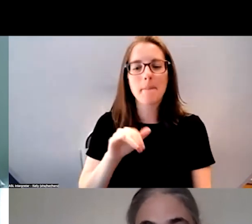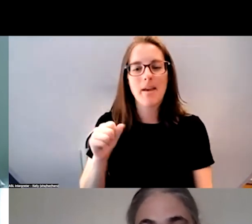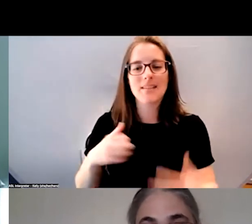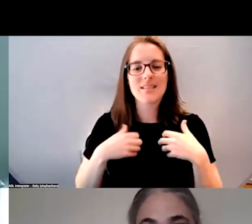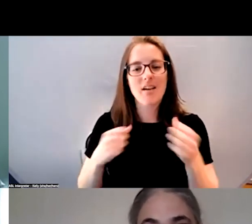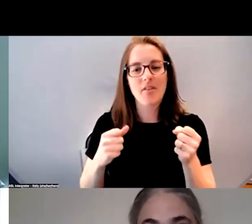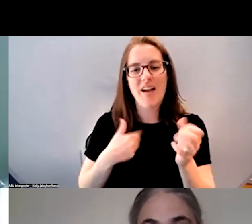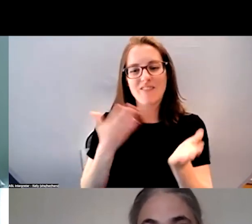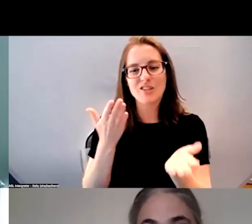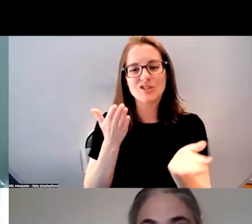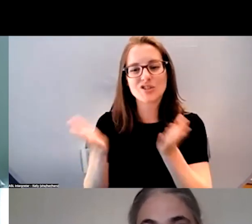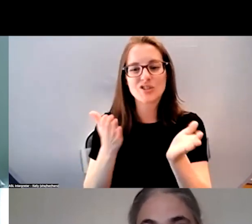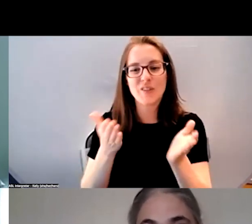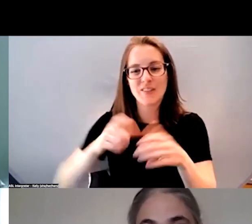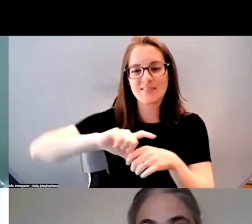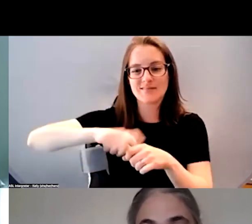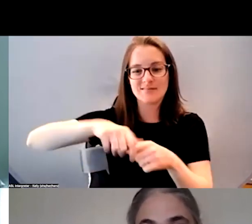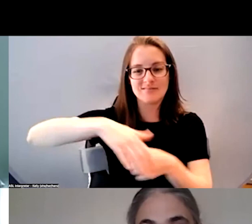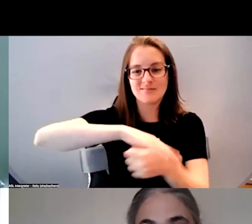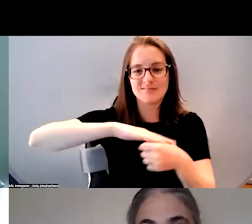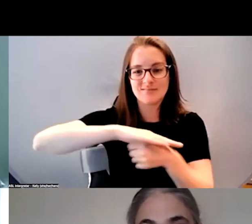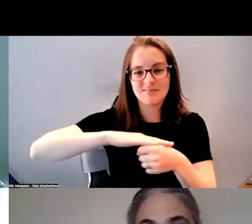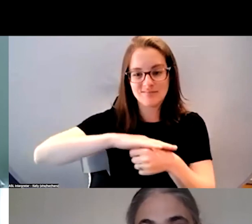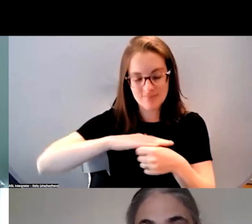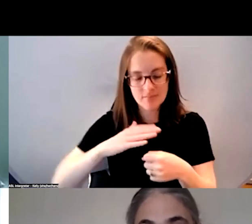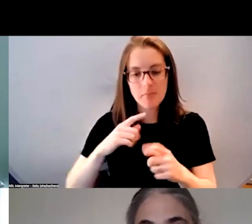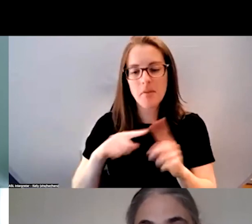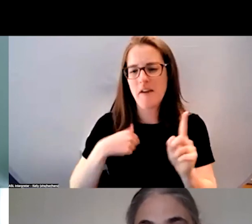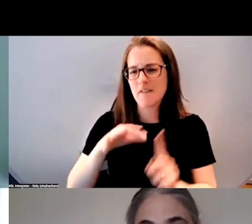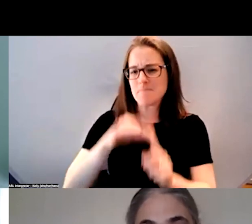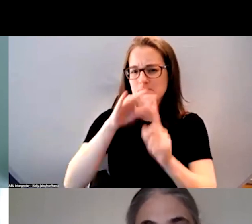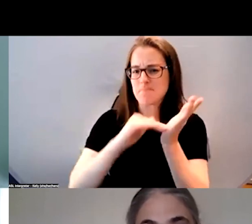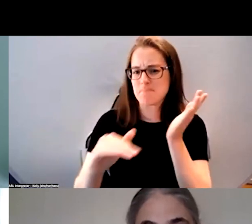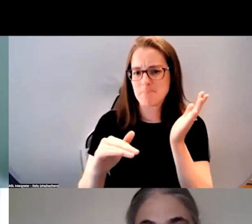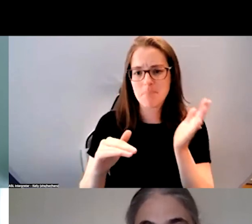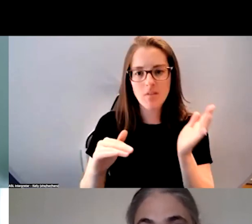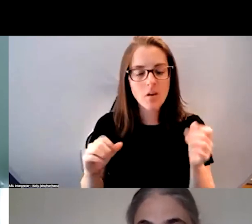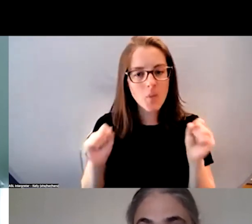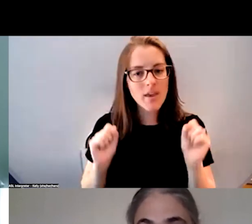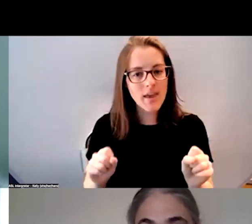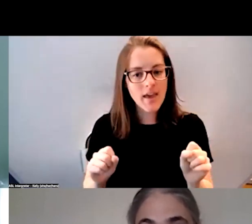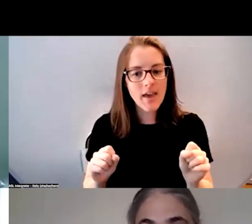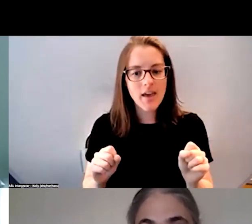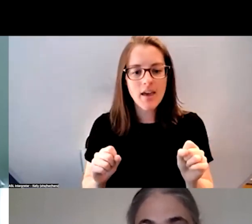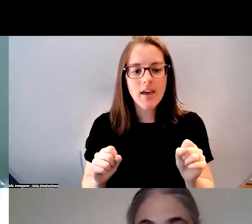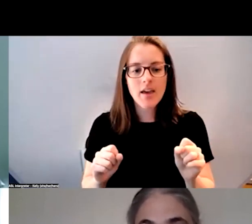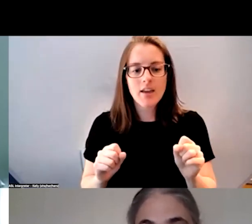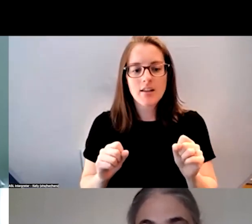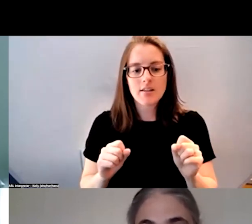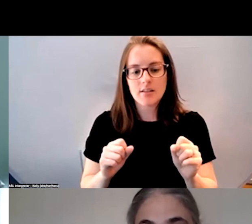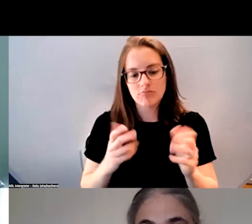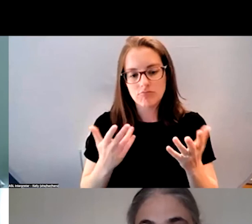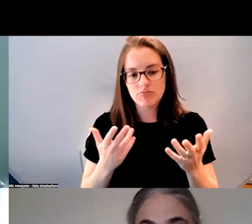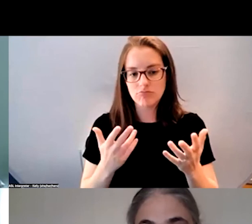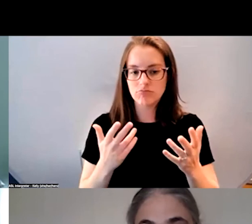exception that Leslie was kind of referencing. And I think we could help escalate with that. It's a little bit different when you're finding,